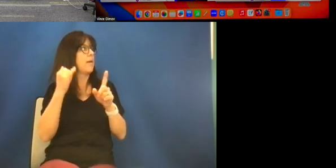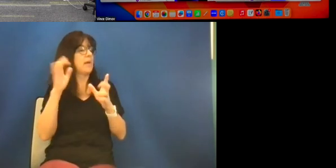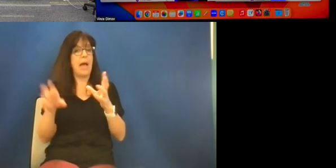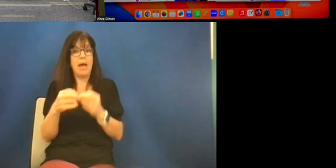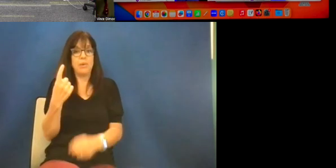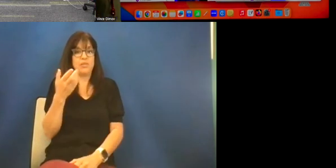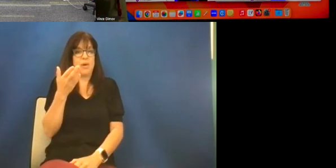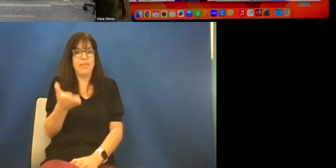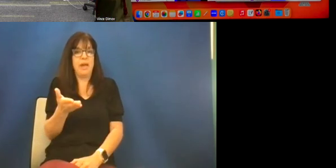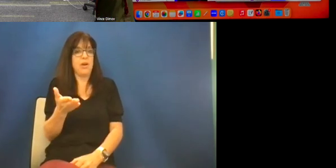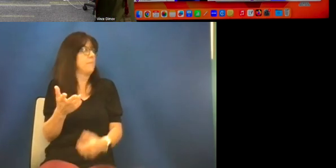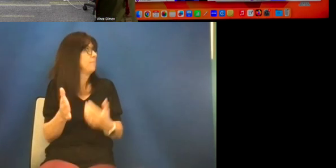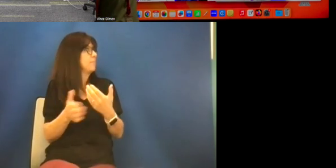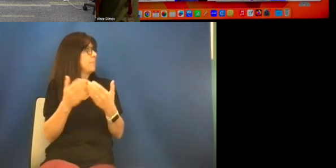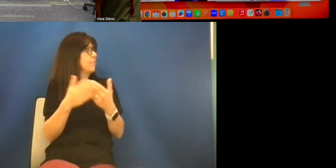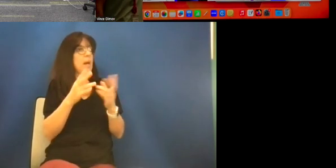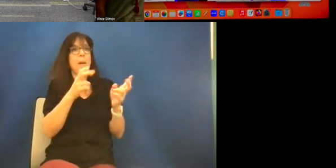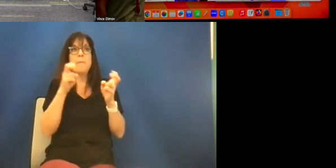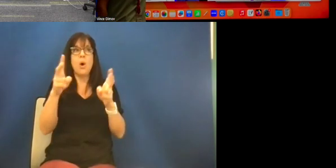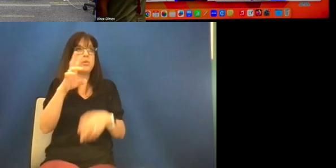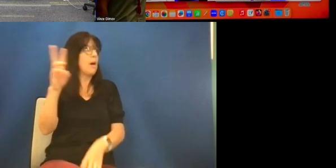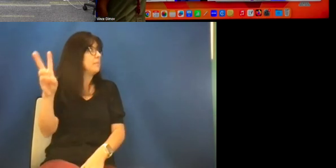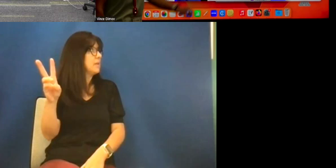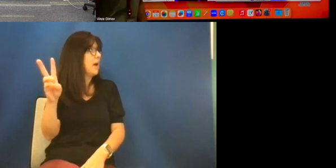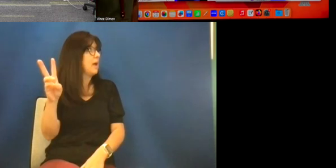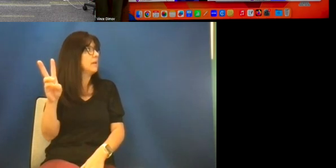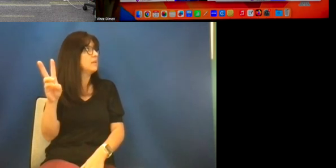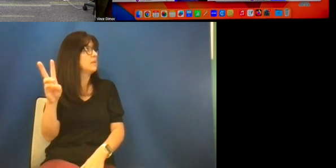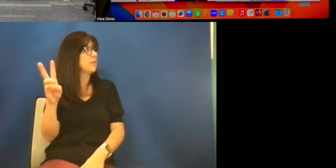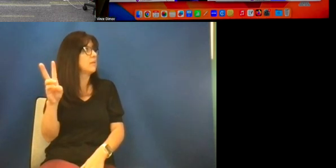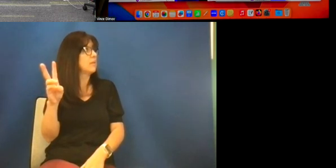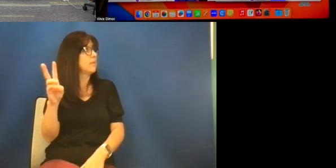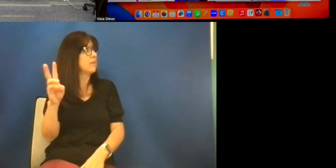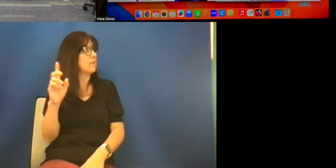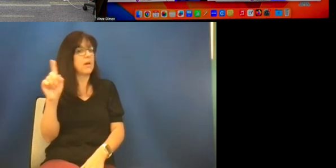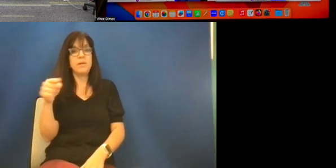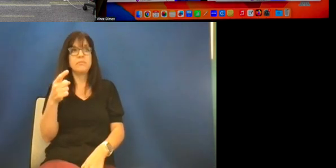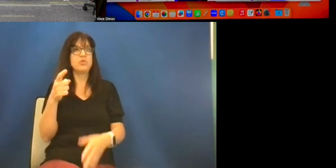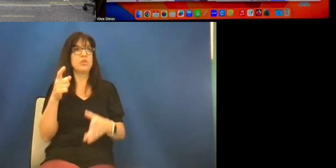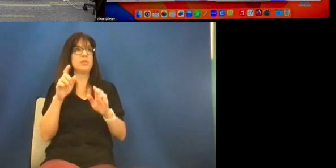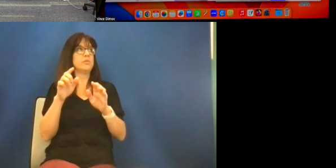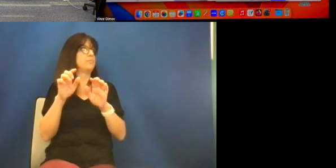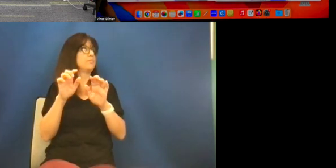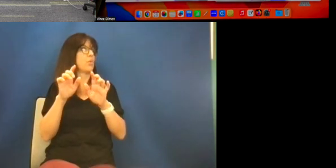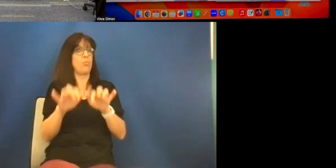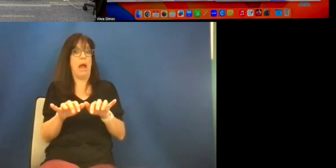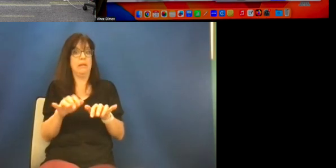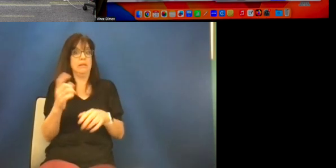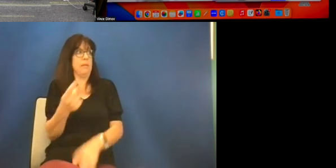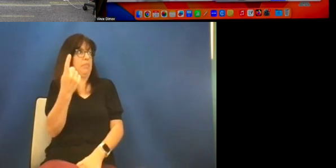just right there. It's super easy. I can post a website. I could do that, which is just writing